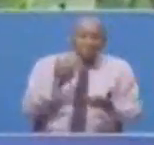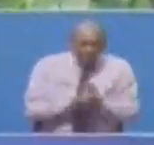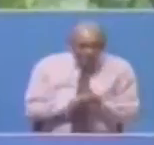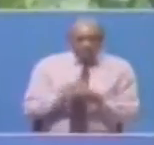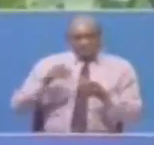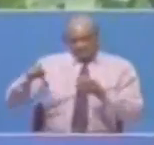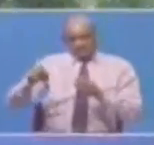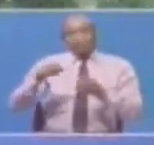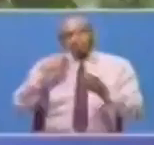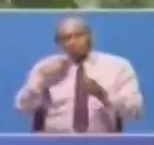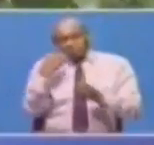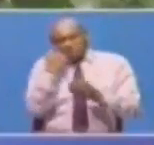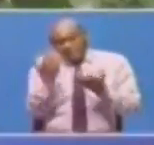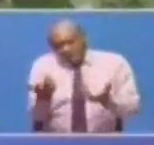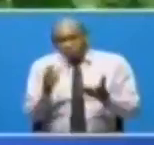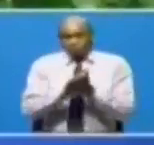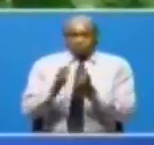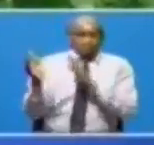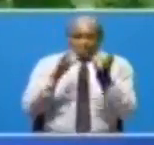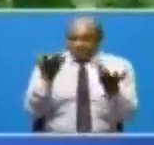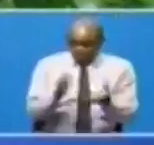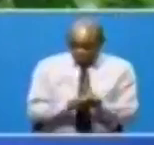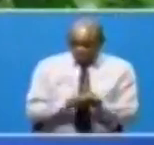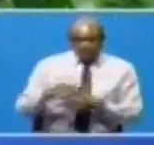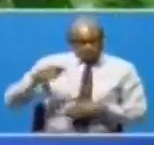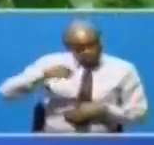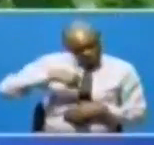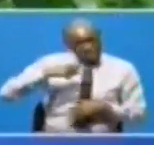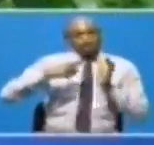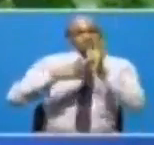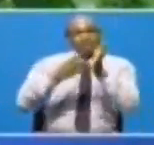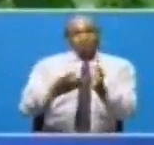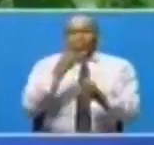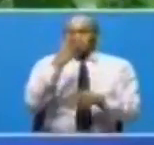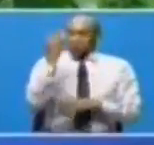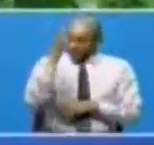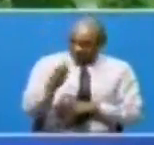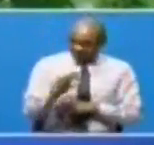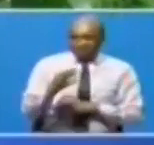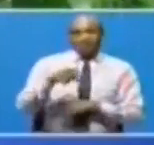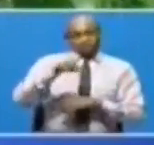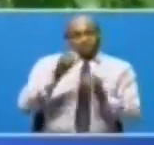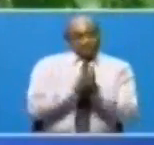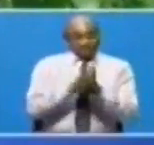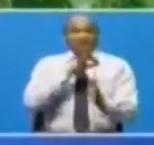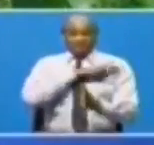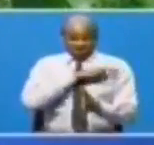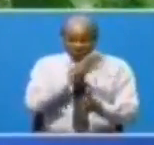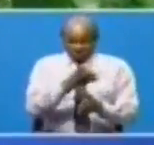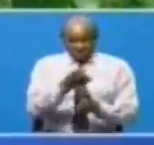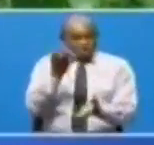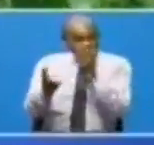pest tolerance. We were able to demonstrate up to about 40% yield advantage compared